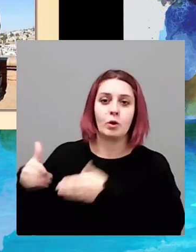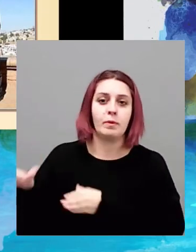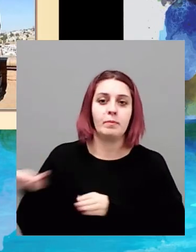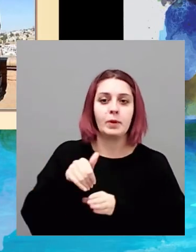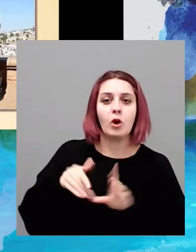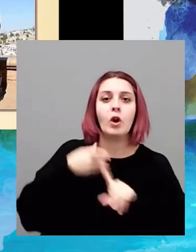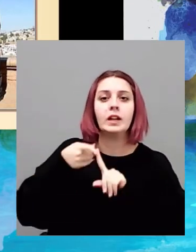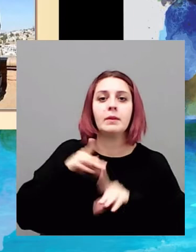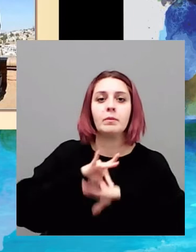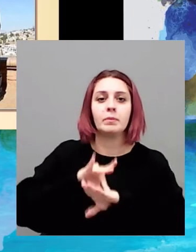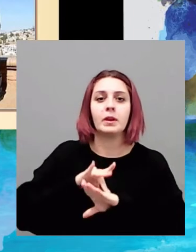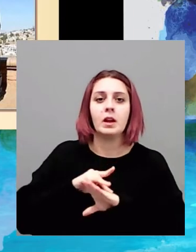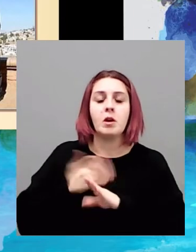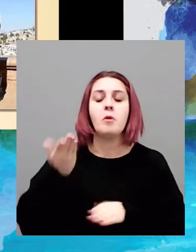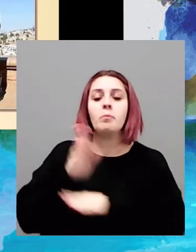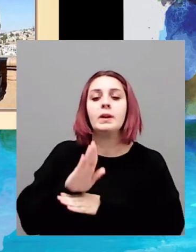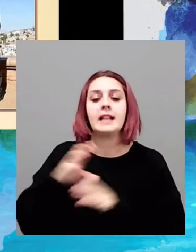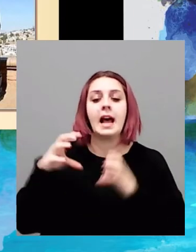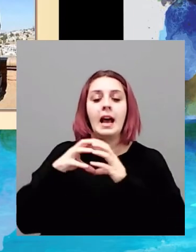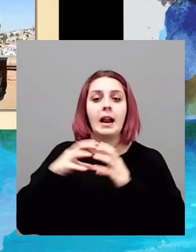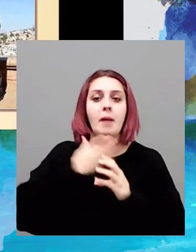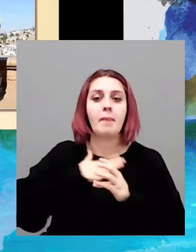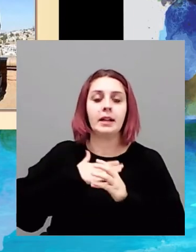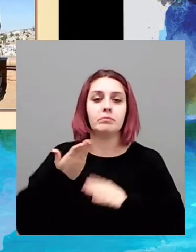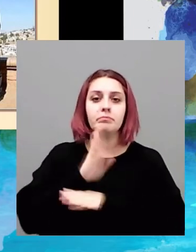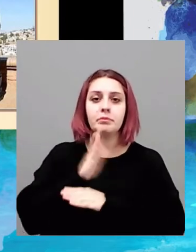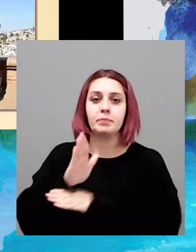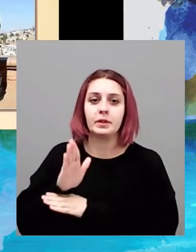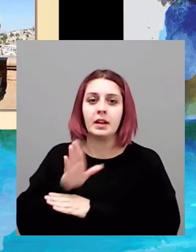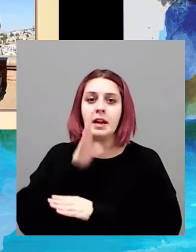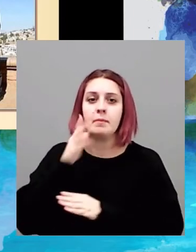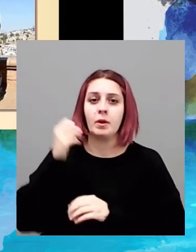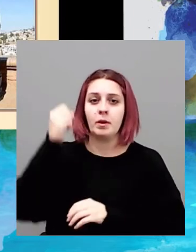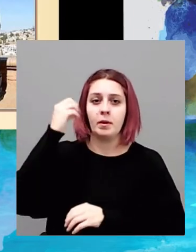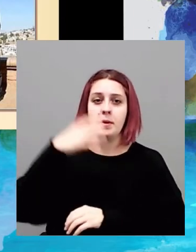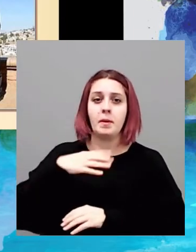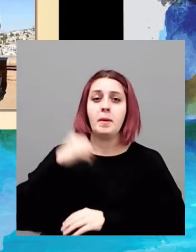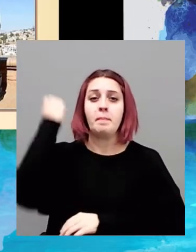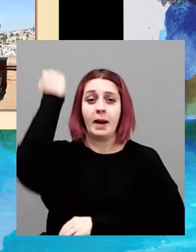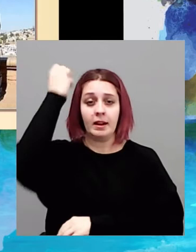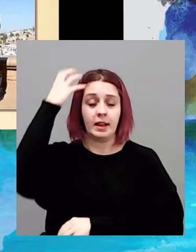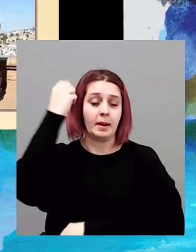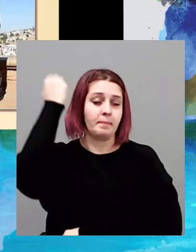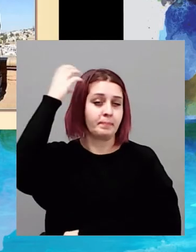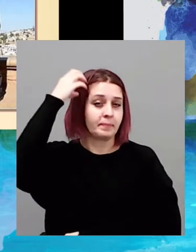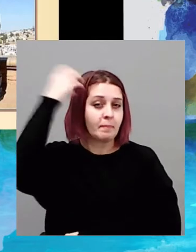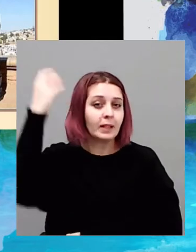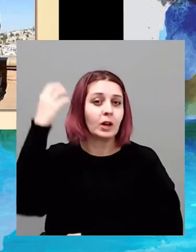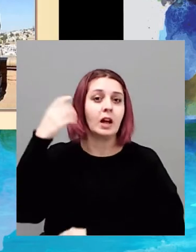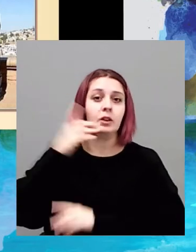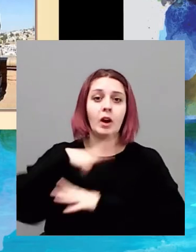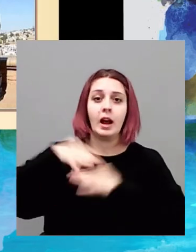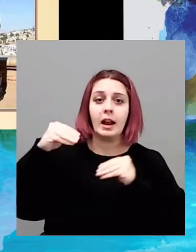Different organizations and public entities have acknowledged the work that these